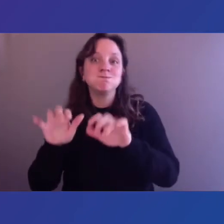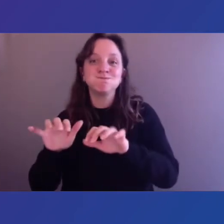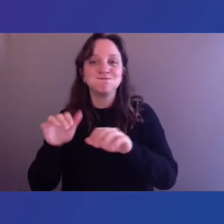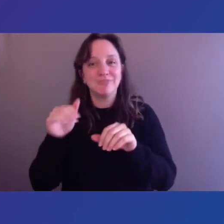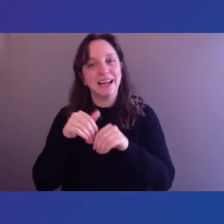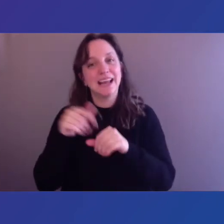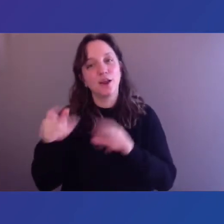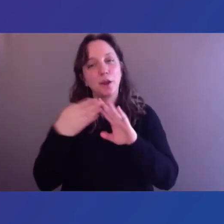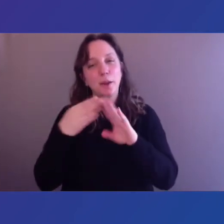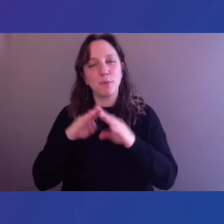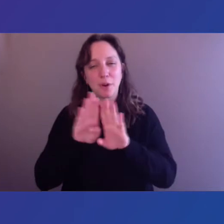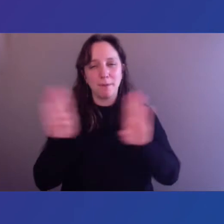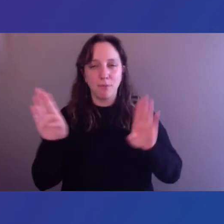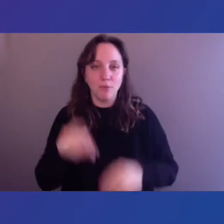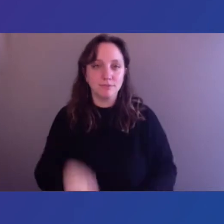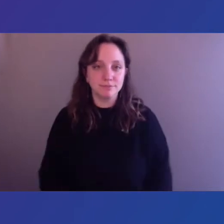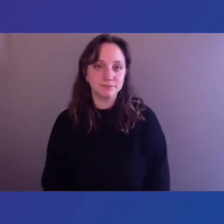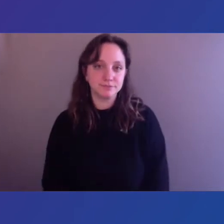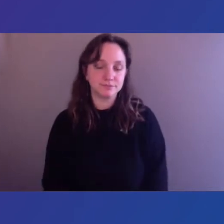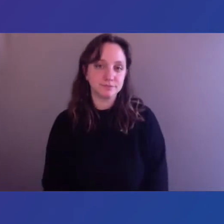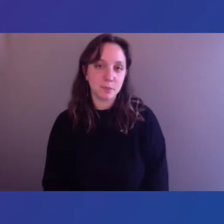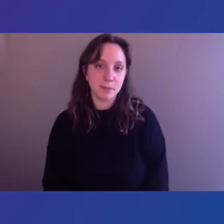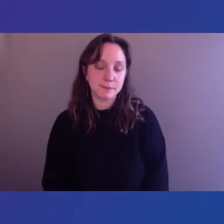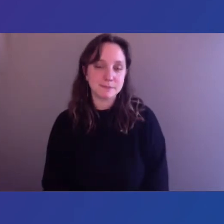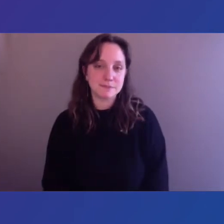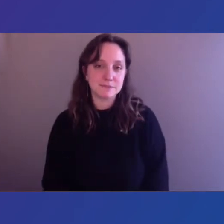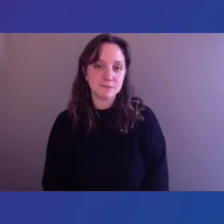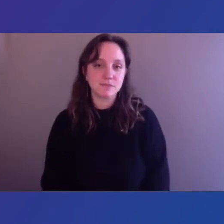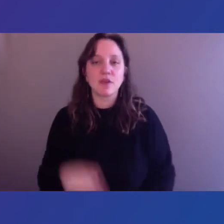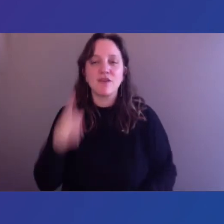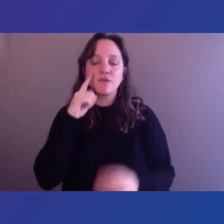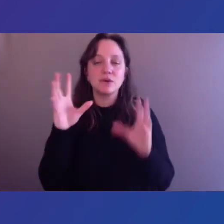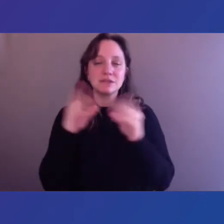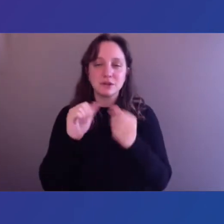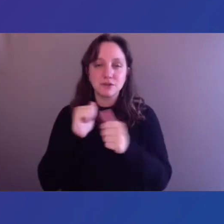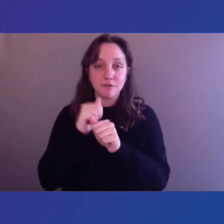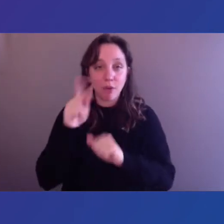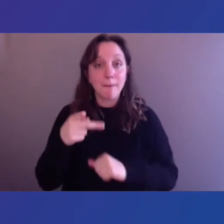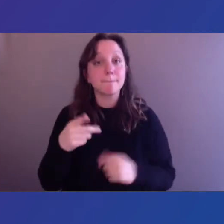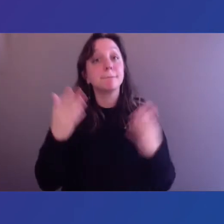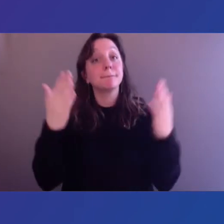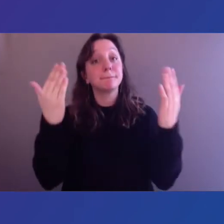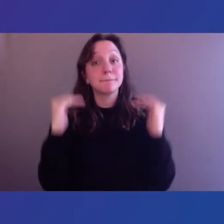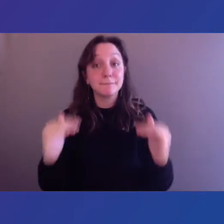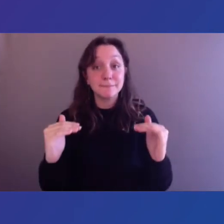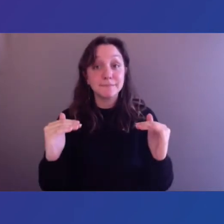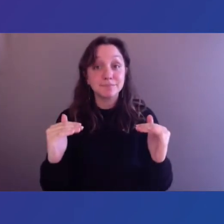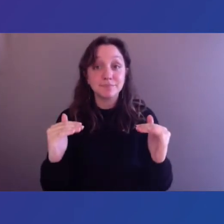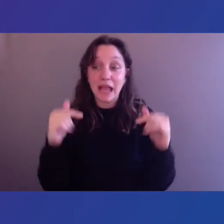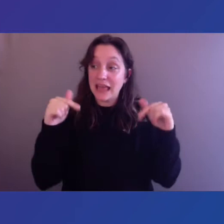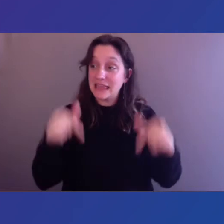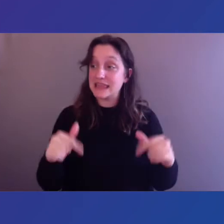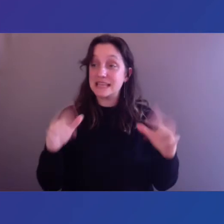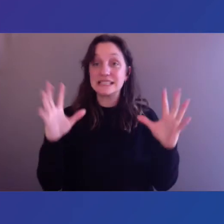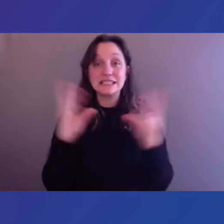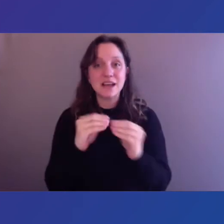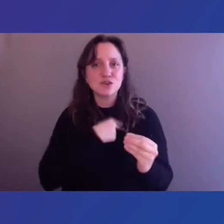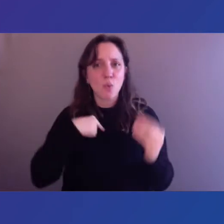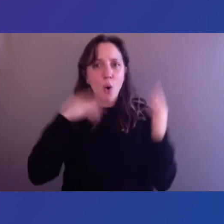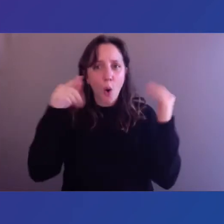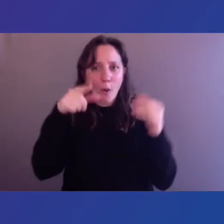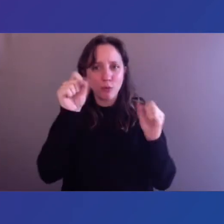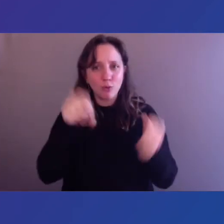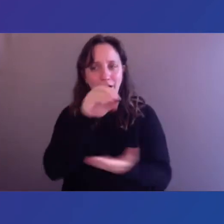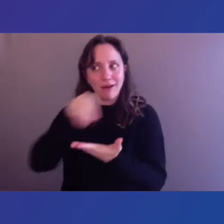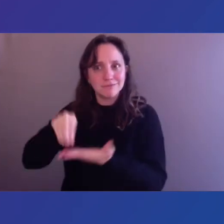Lastly, we hope that you'll help us amplify these conversations. Repost, tag us, and share your takeaways on